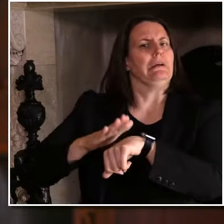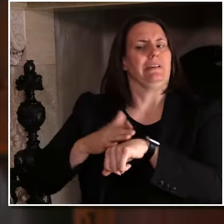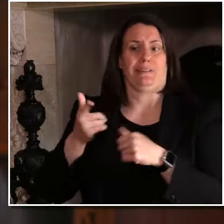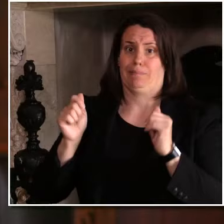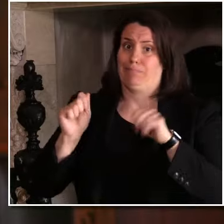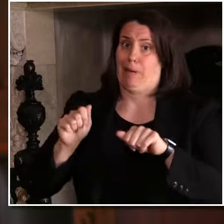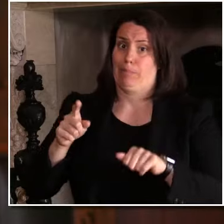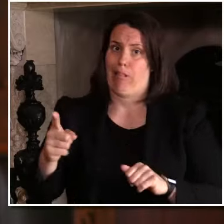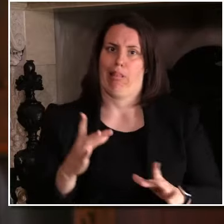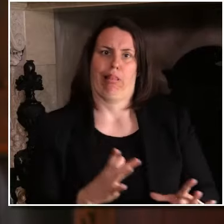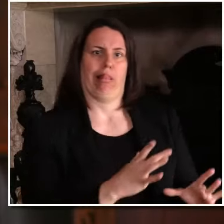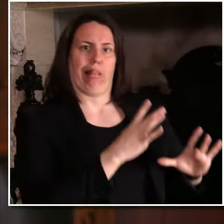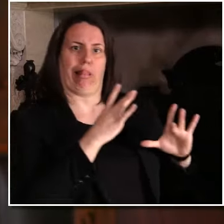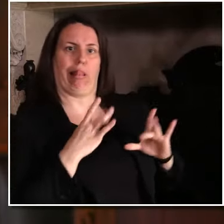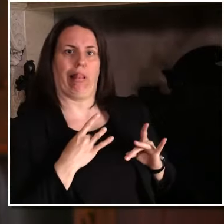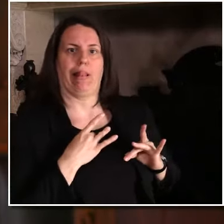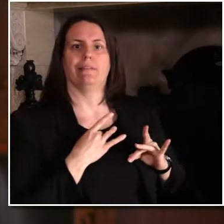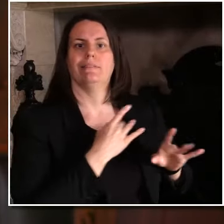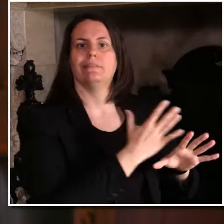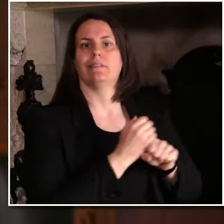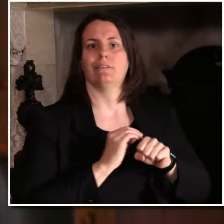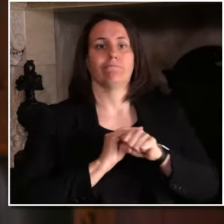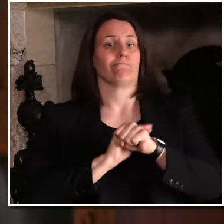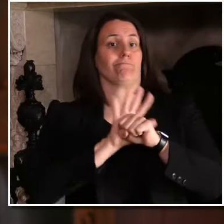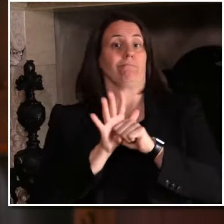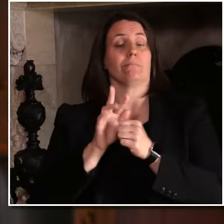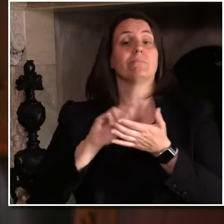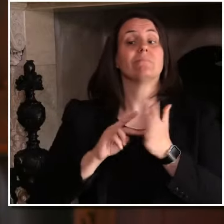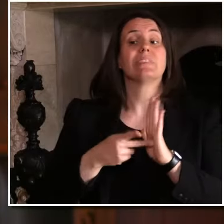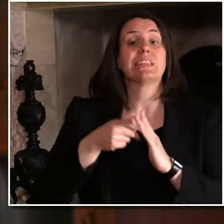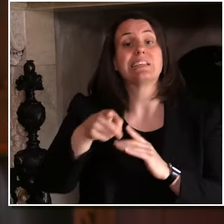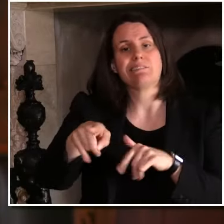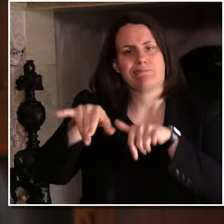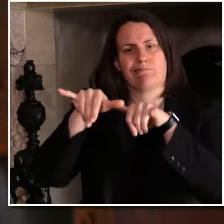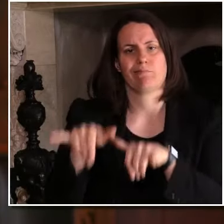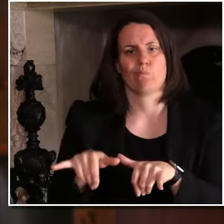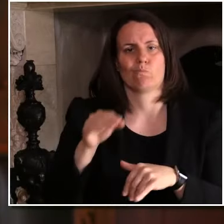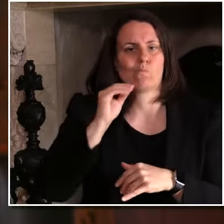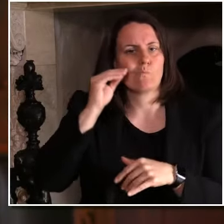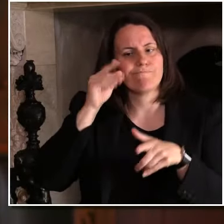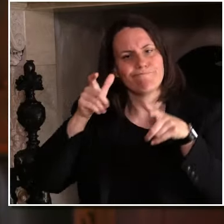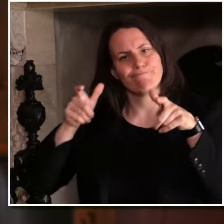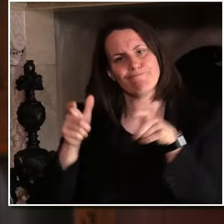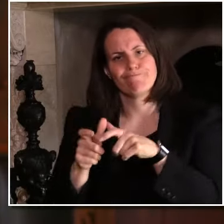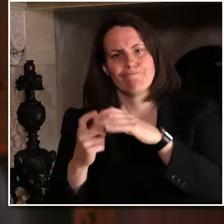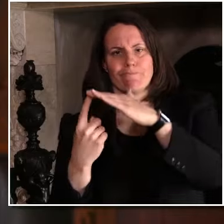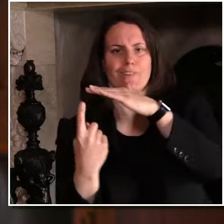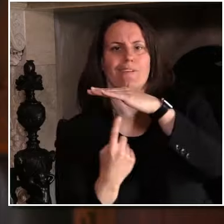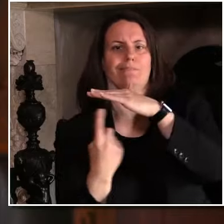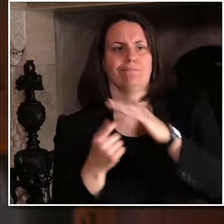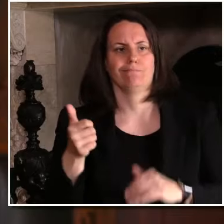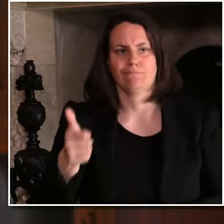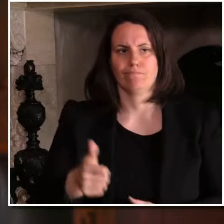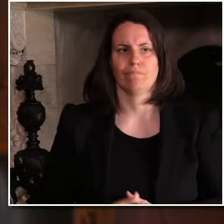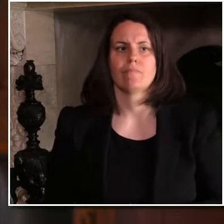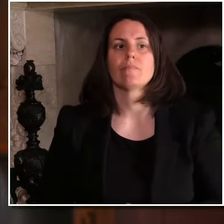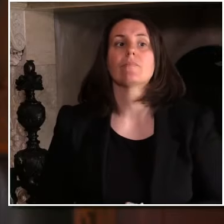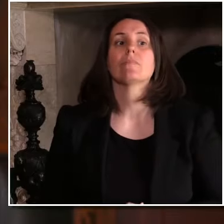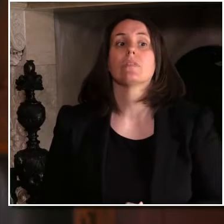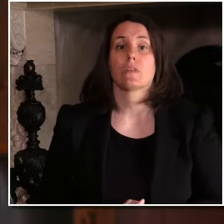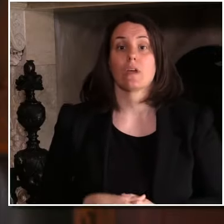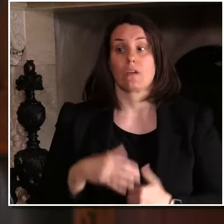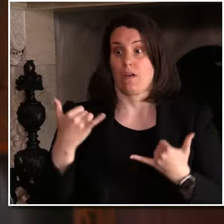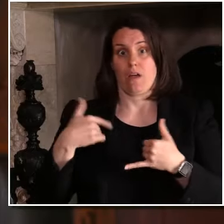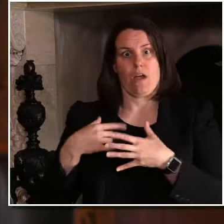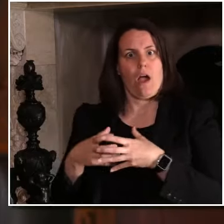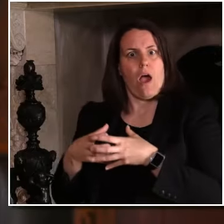spread of the virus. As we build up our testing and contact tracing capacities and start to turn the dial, more Wisconsinites